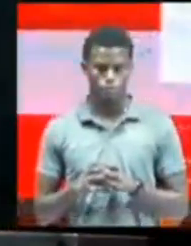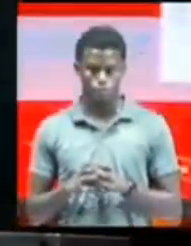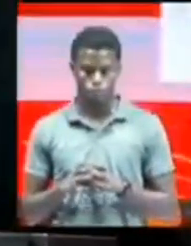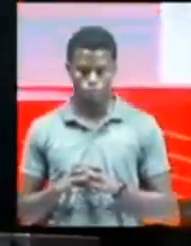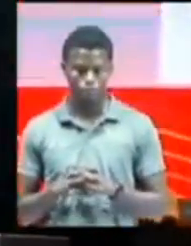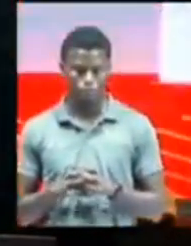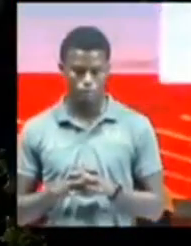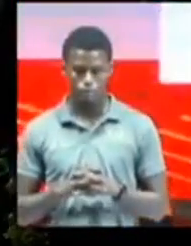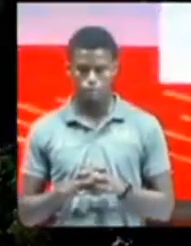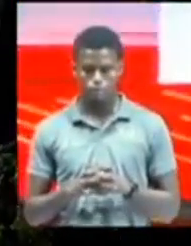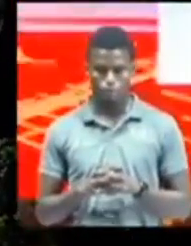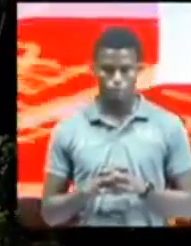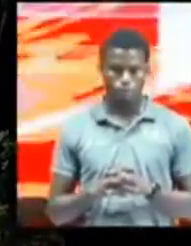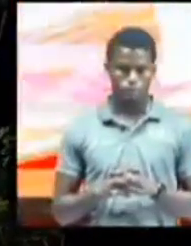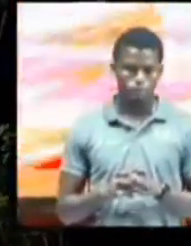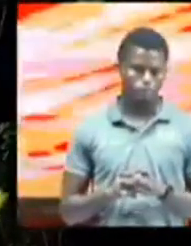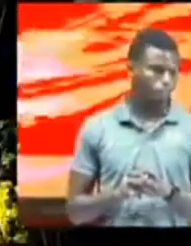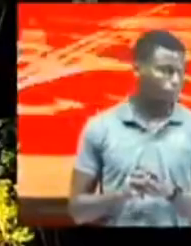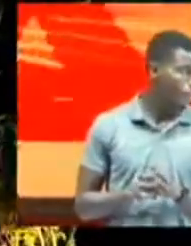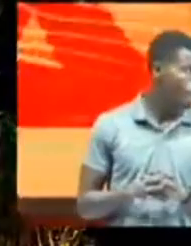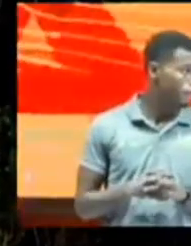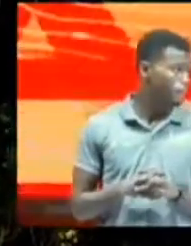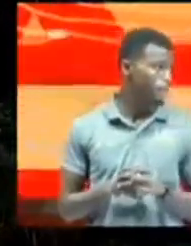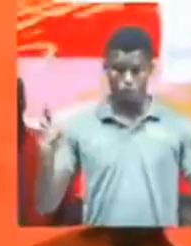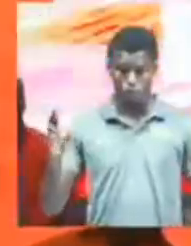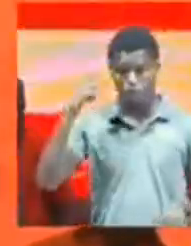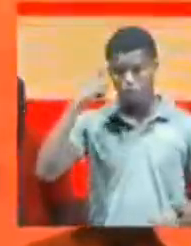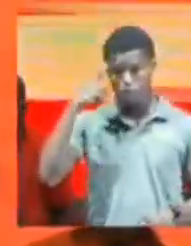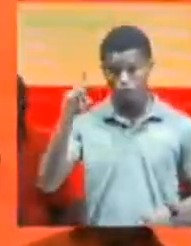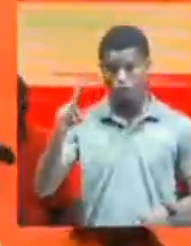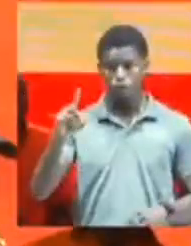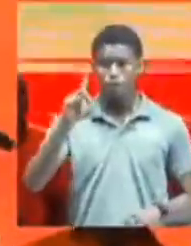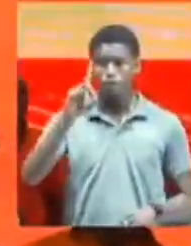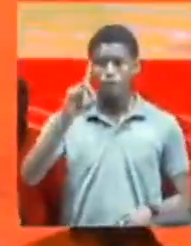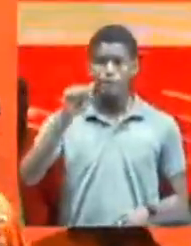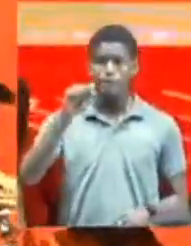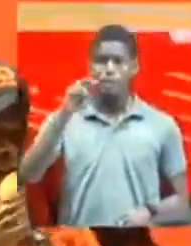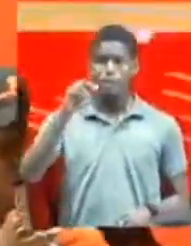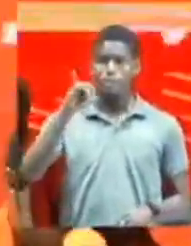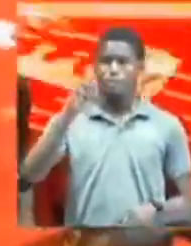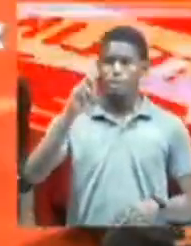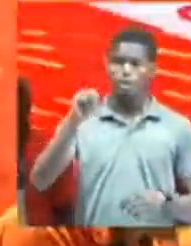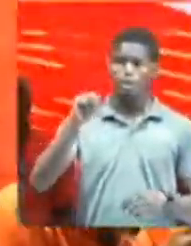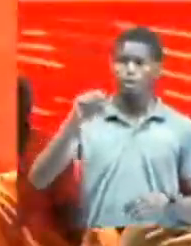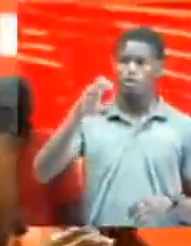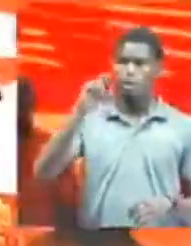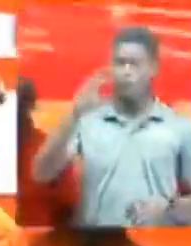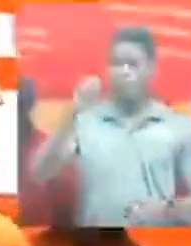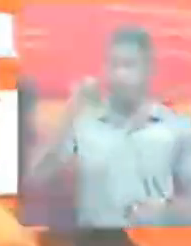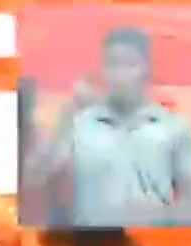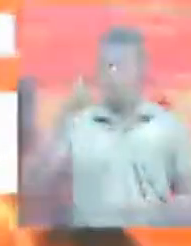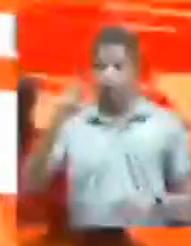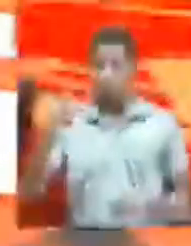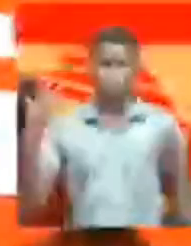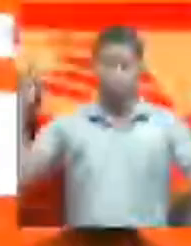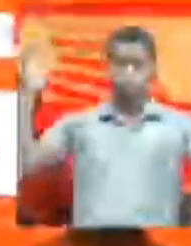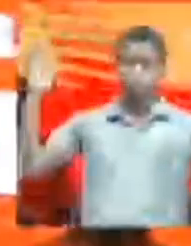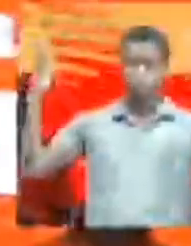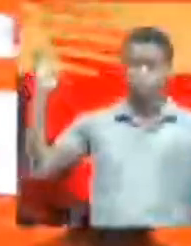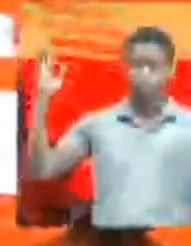who sell back shoes. Damion, CRAWFORD. Who sell it for help them youths. I will leave a help them go